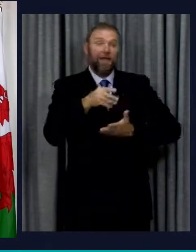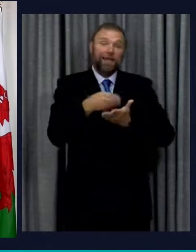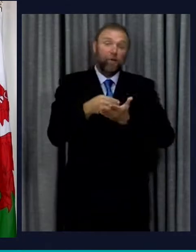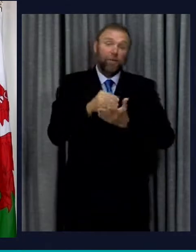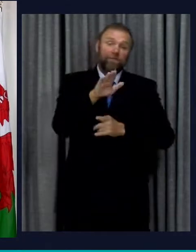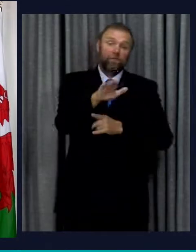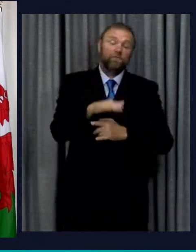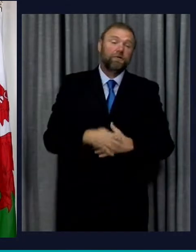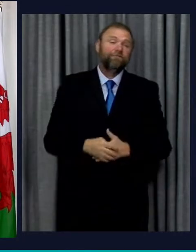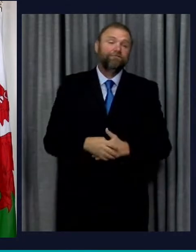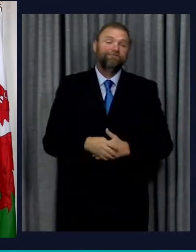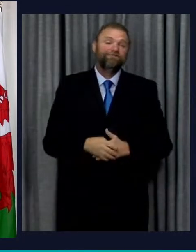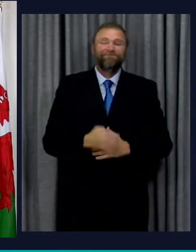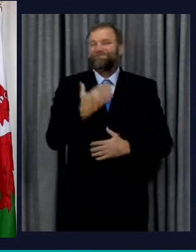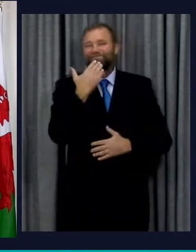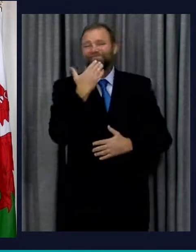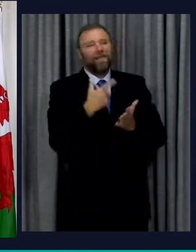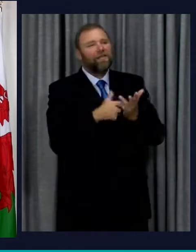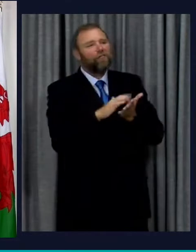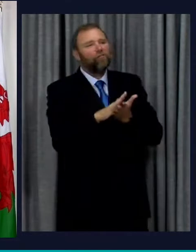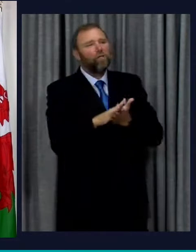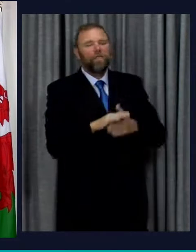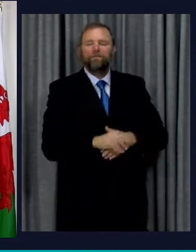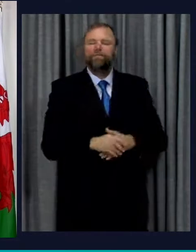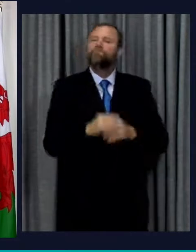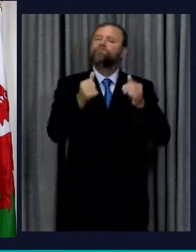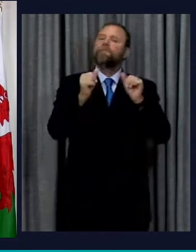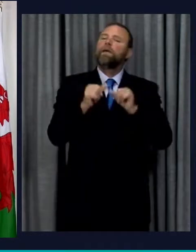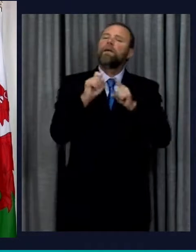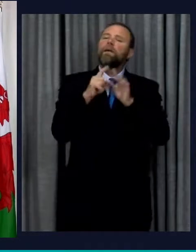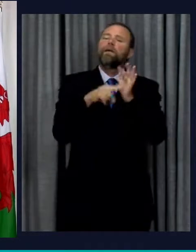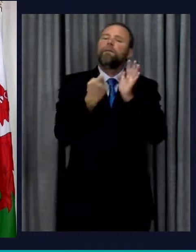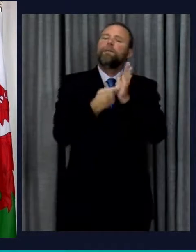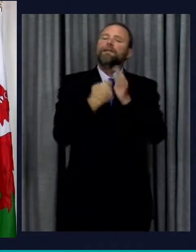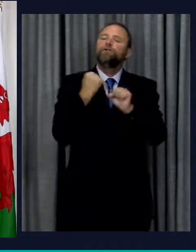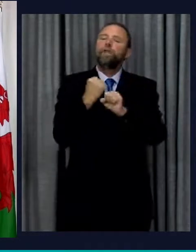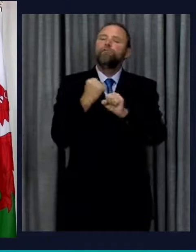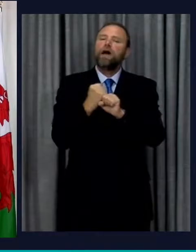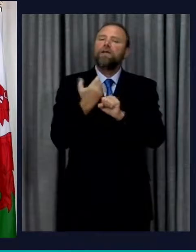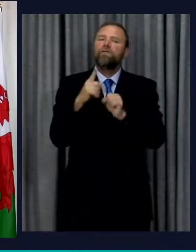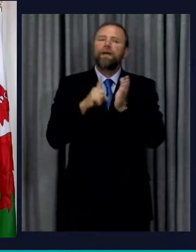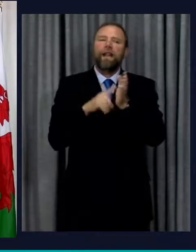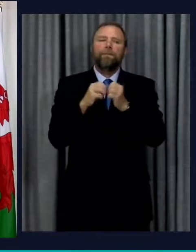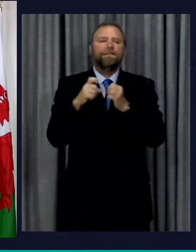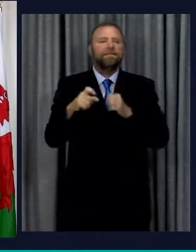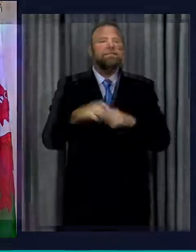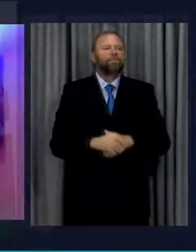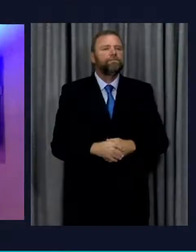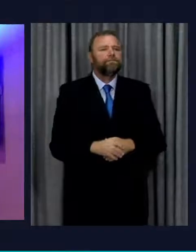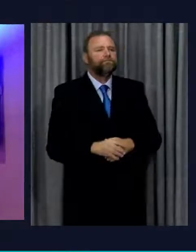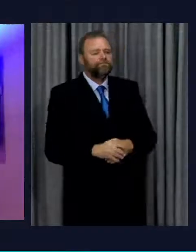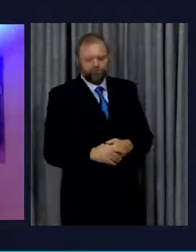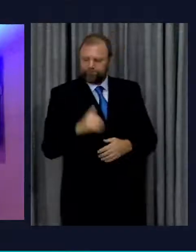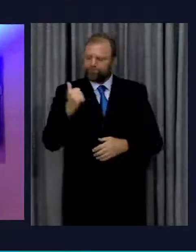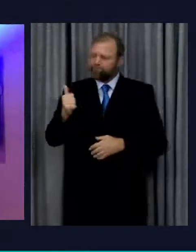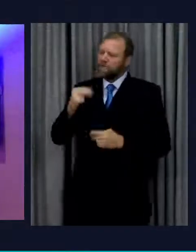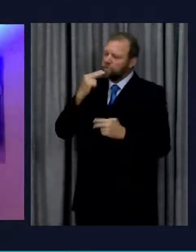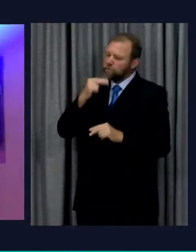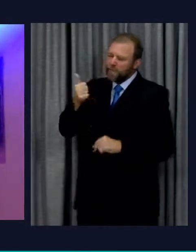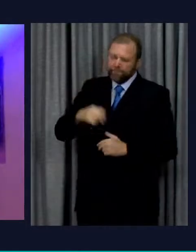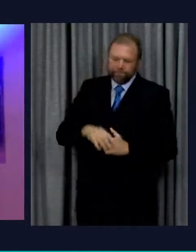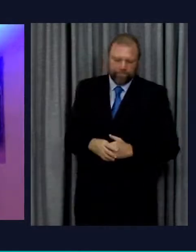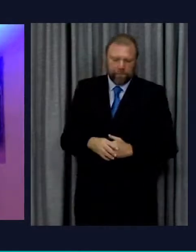well. Thank you, Ruth. And I've got Peter Gillibrand from LBC. Hello, my Gweinidog. Just a